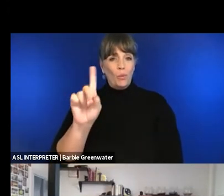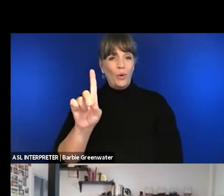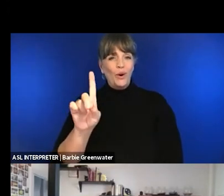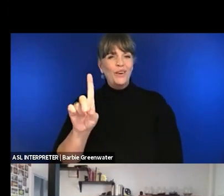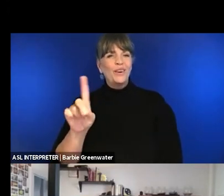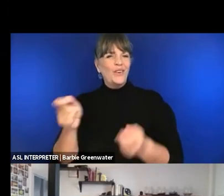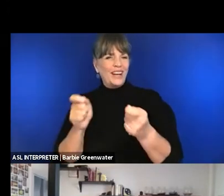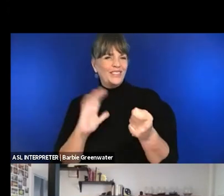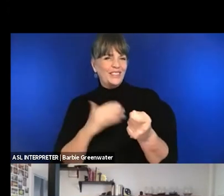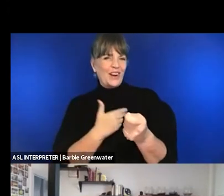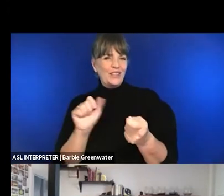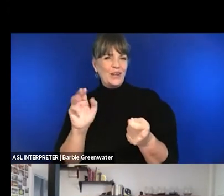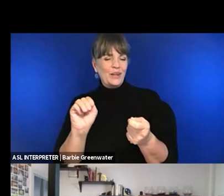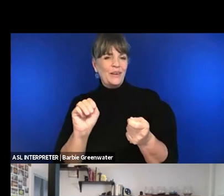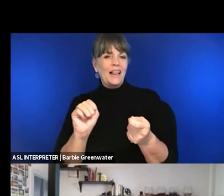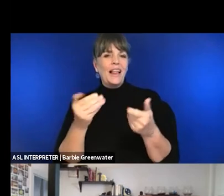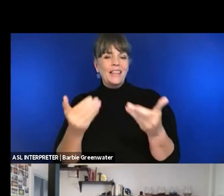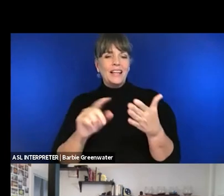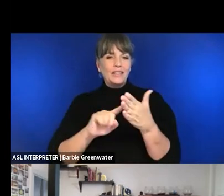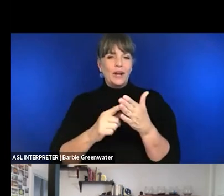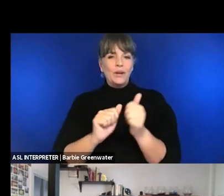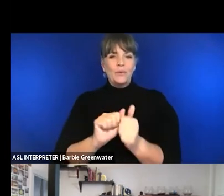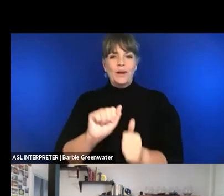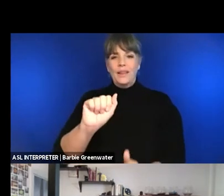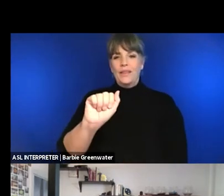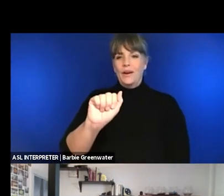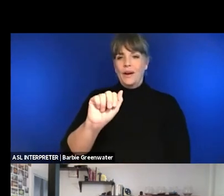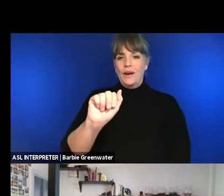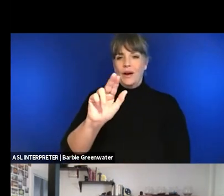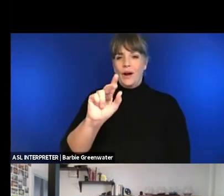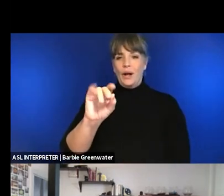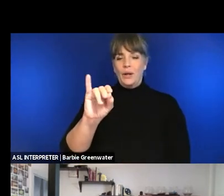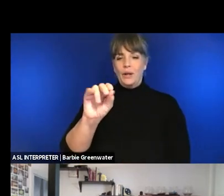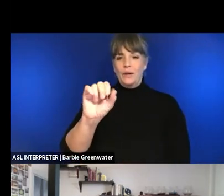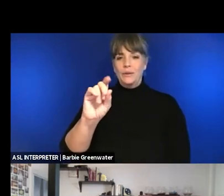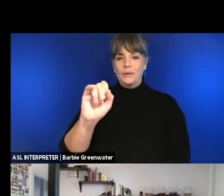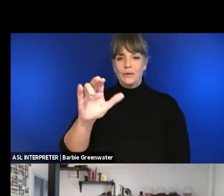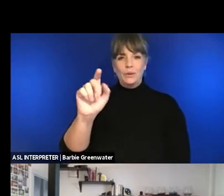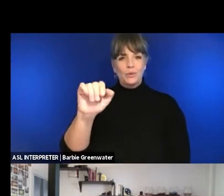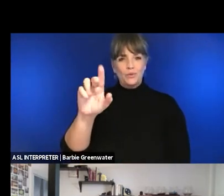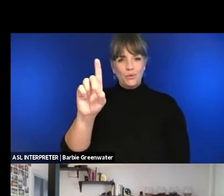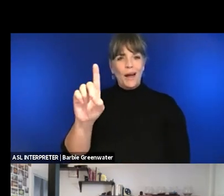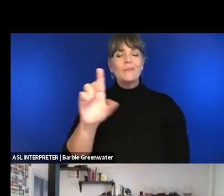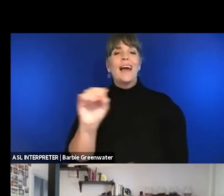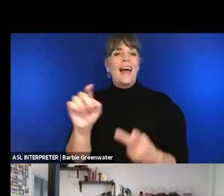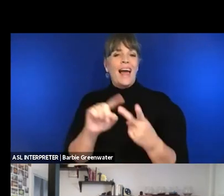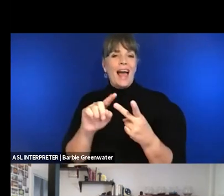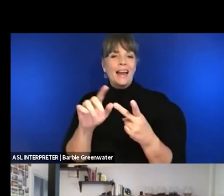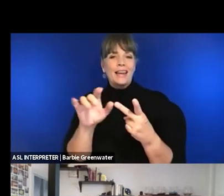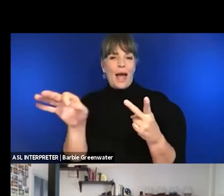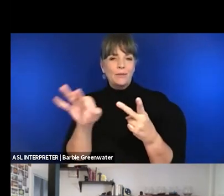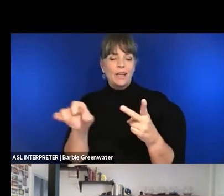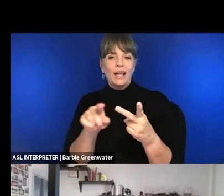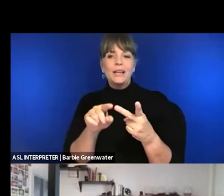audio described, and we can add captioned here too, since we have both of those. And maybe we can start a trend for audio. Oh, we have